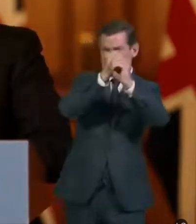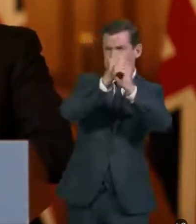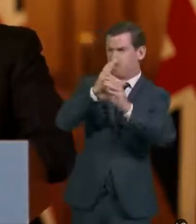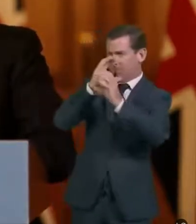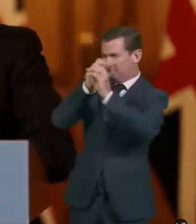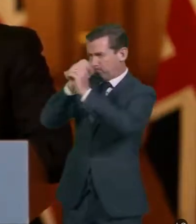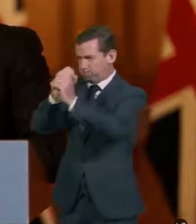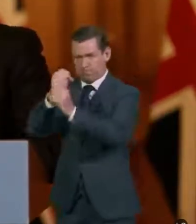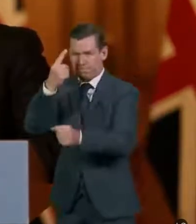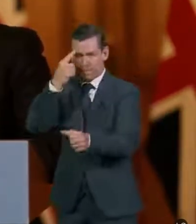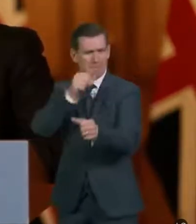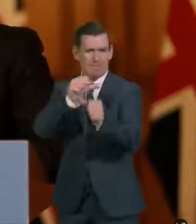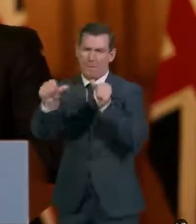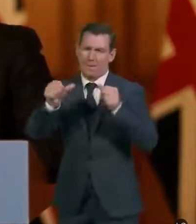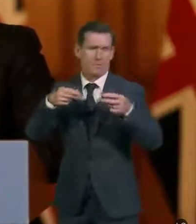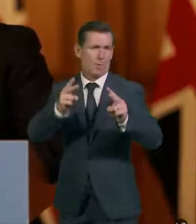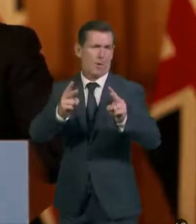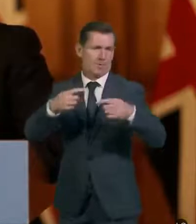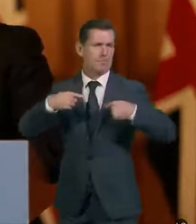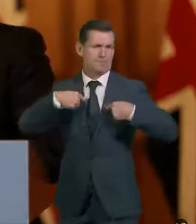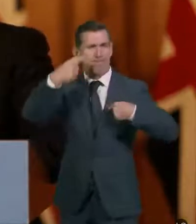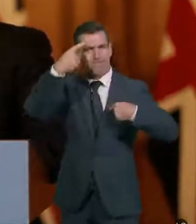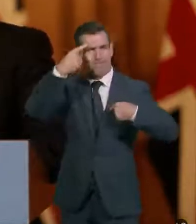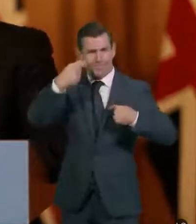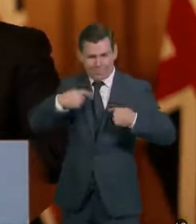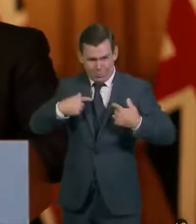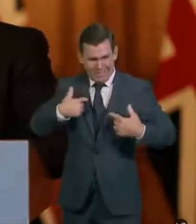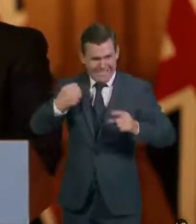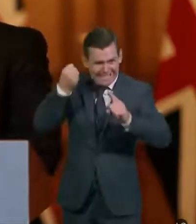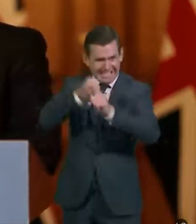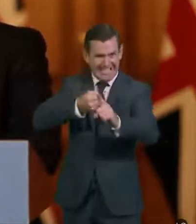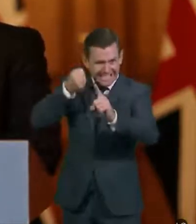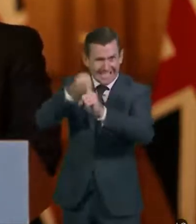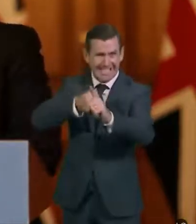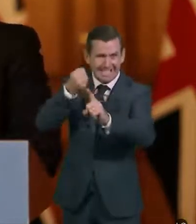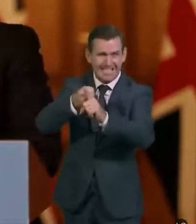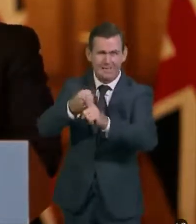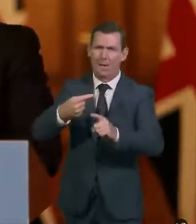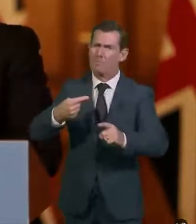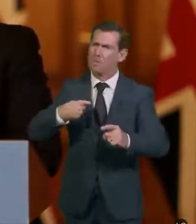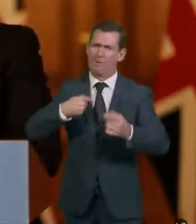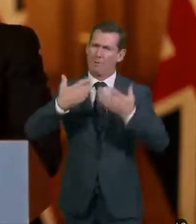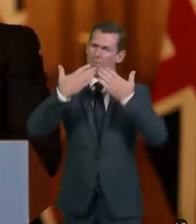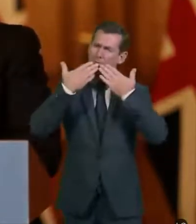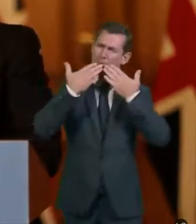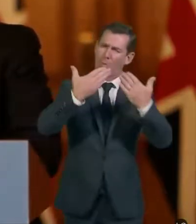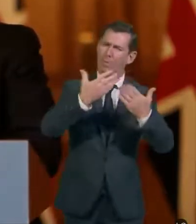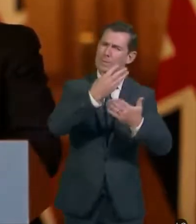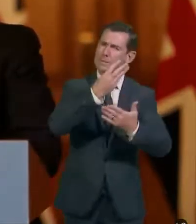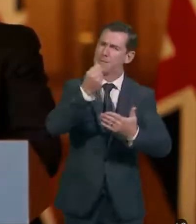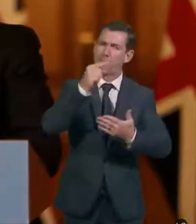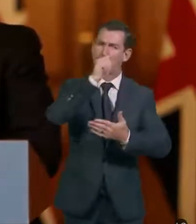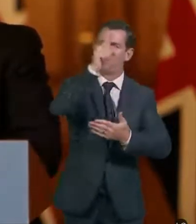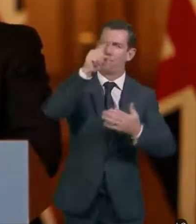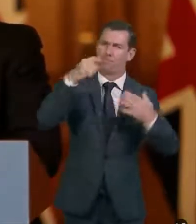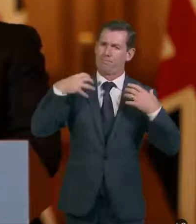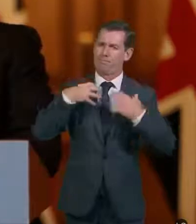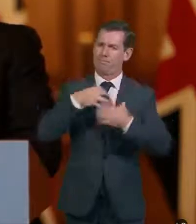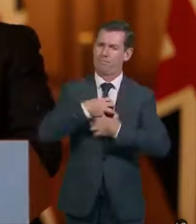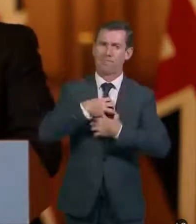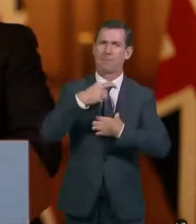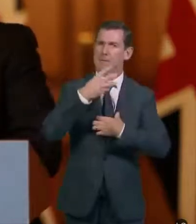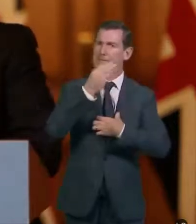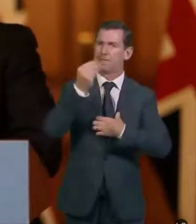pushing so hard for it. That's why I'm grateful to local leaders for what they're doing to help. But